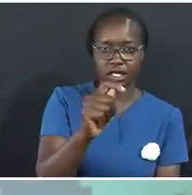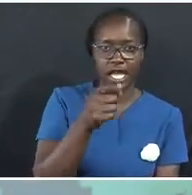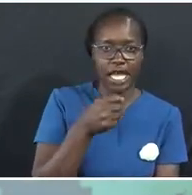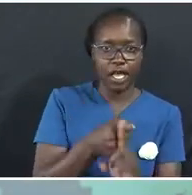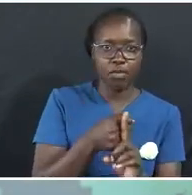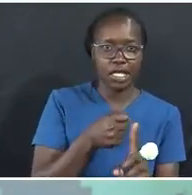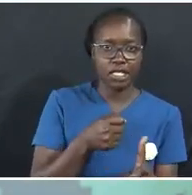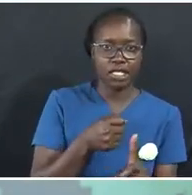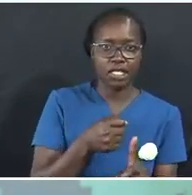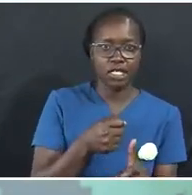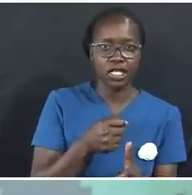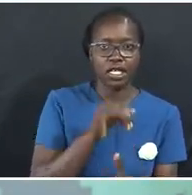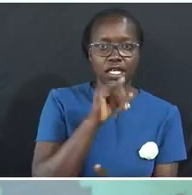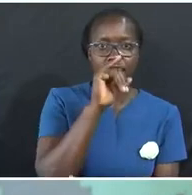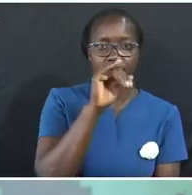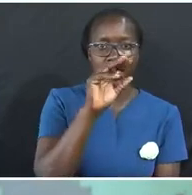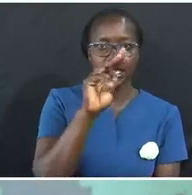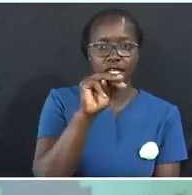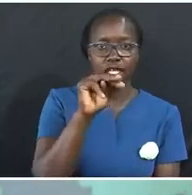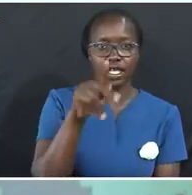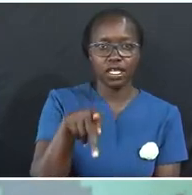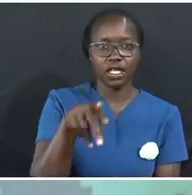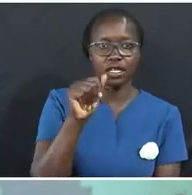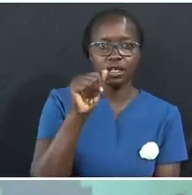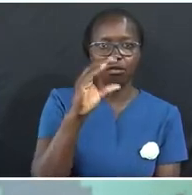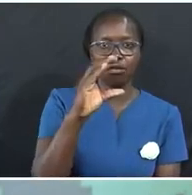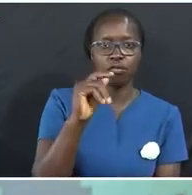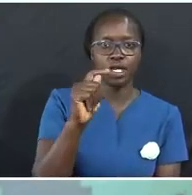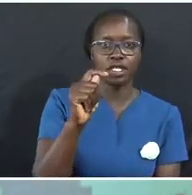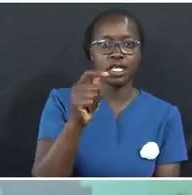one. Mission Impact